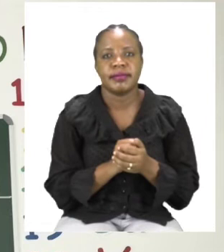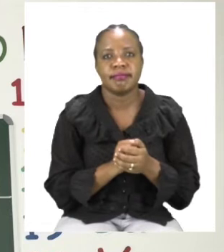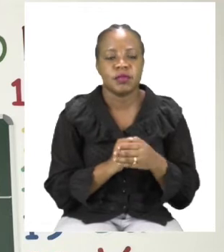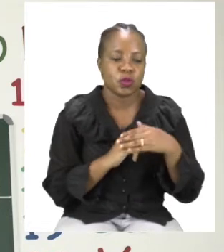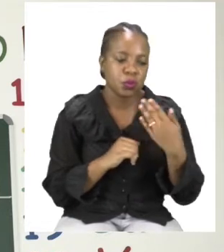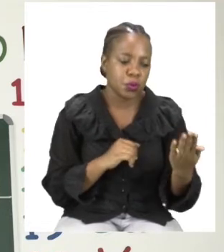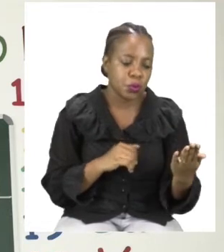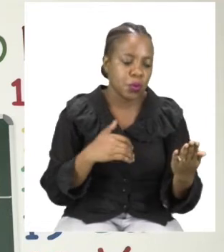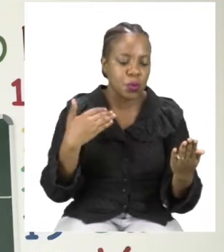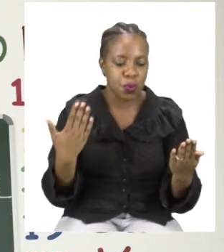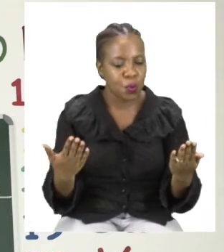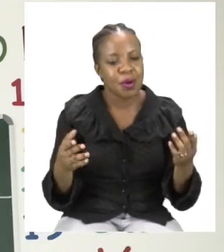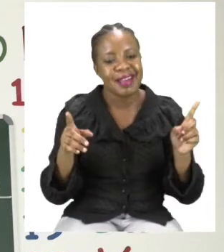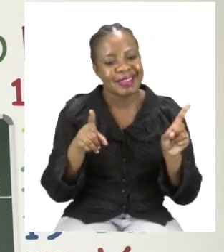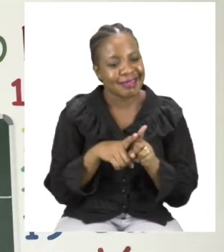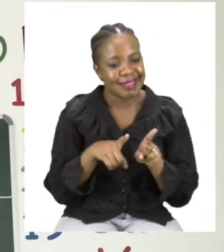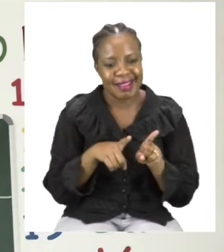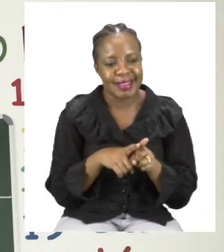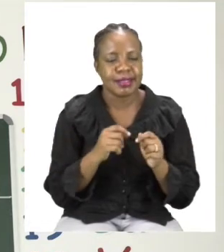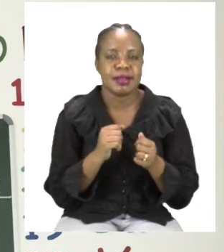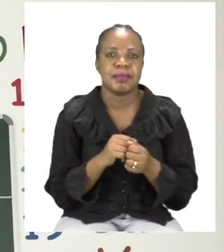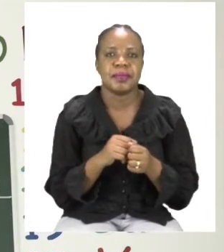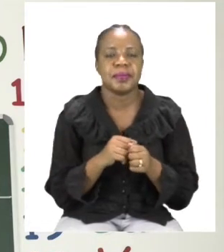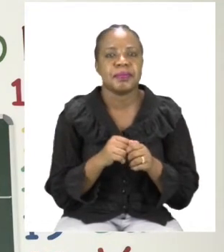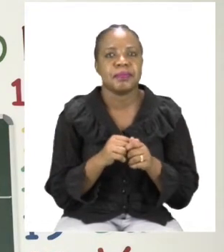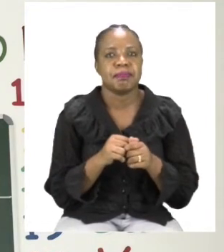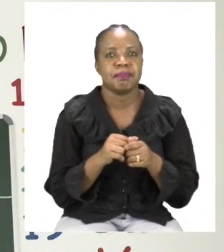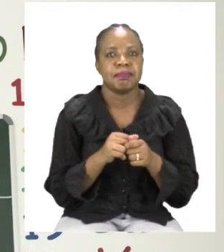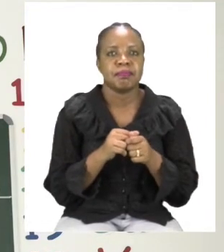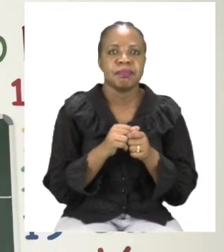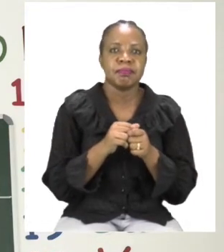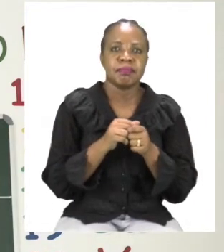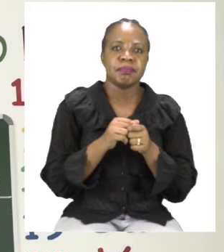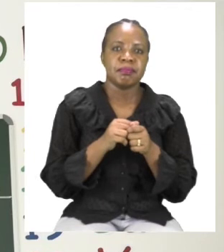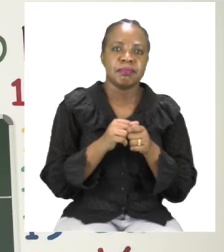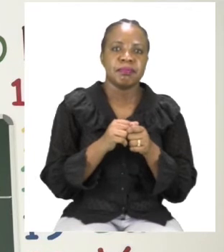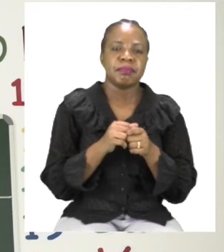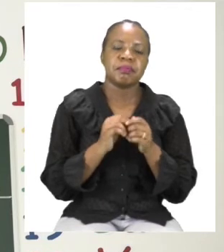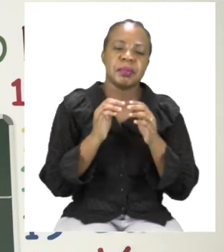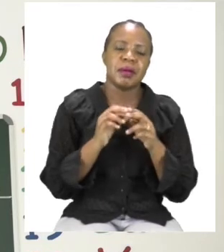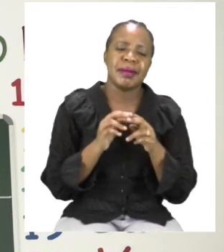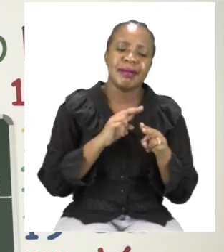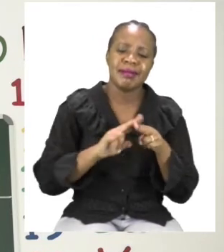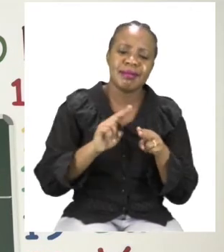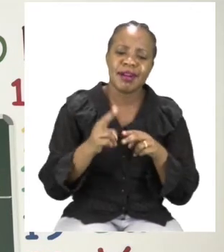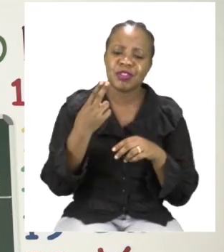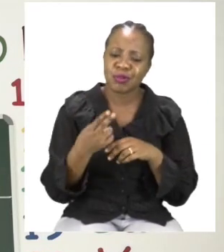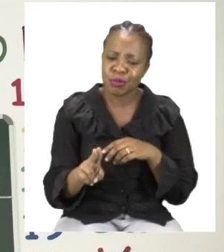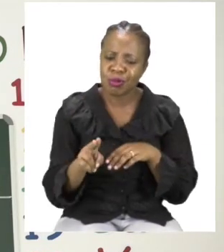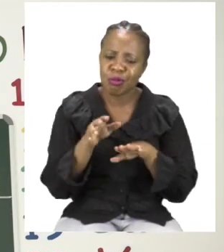get 8 and the other part will also get 8. Take your time with all the sums, boys and girls.